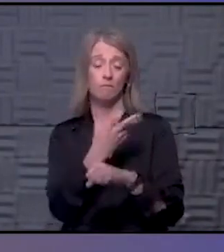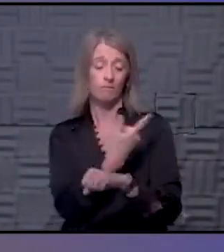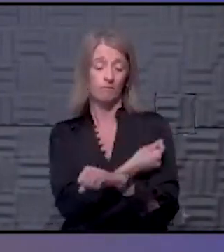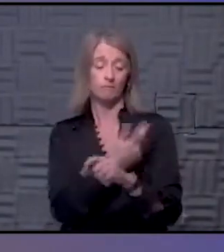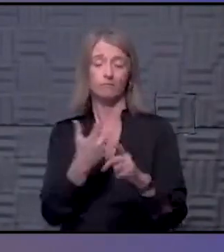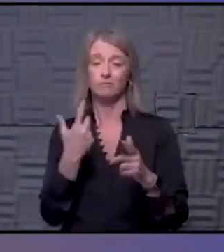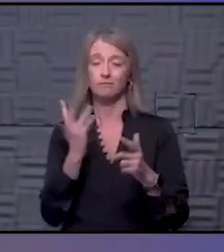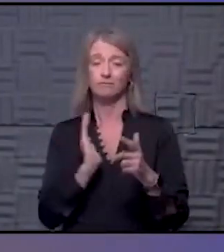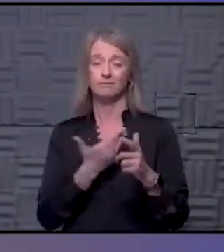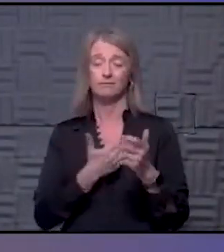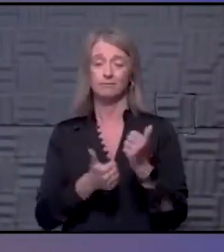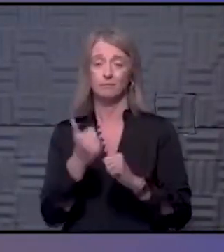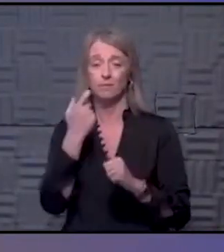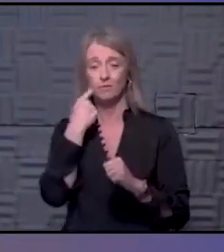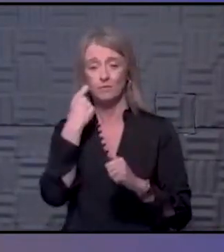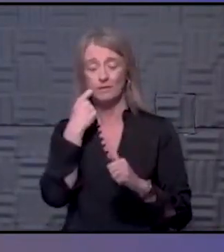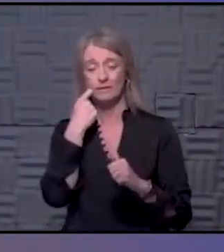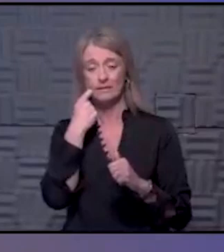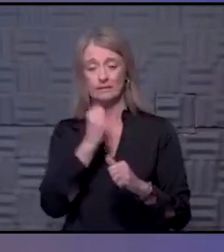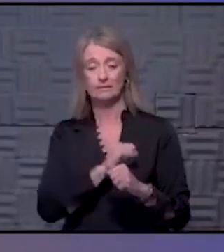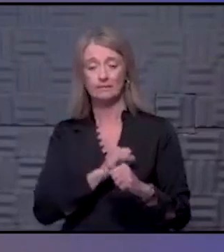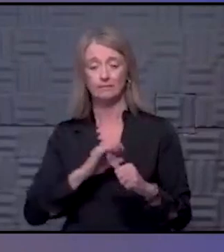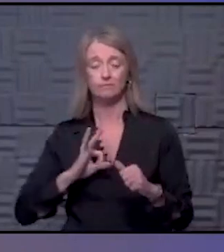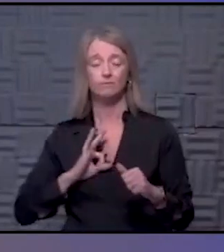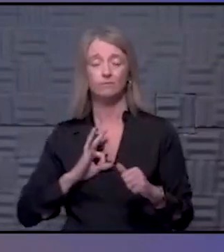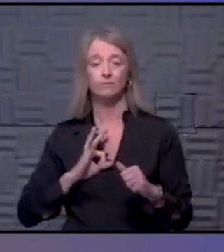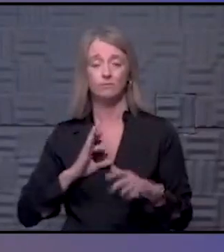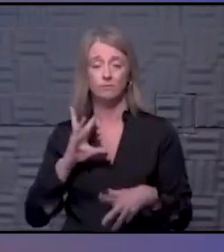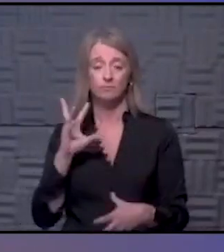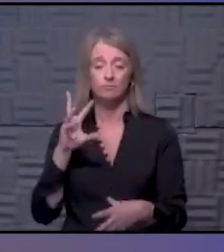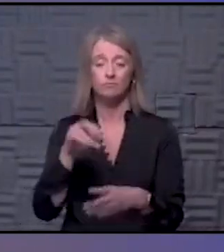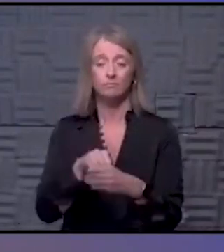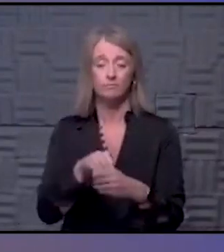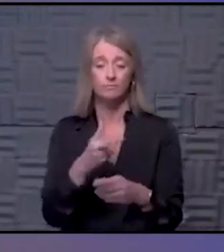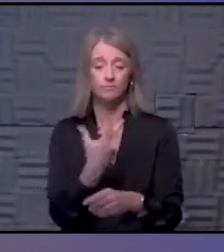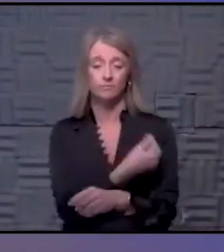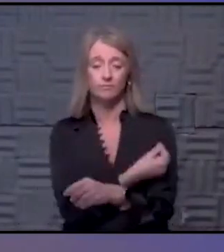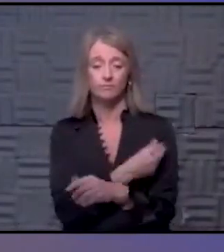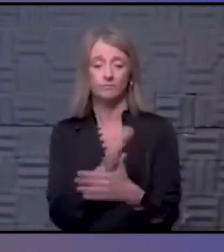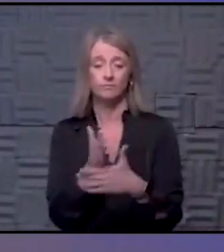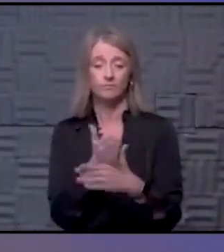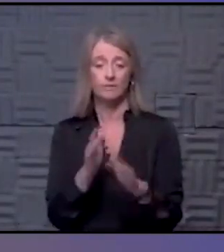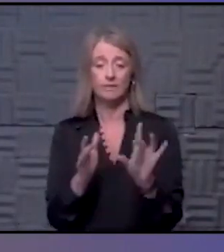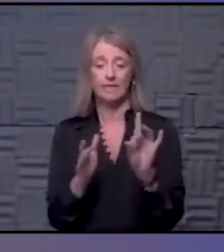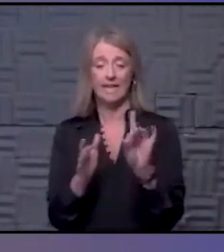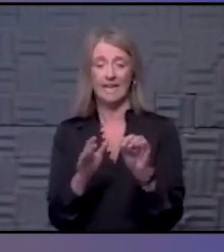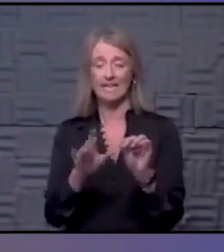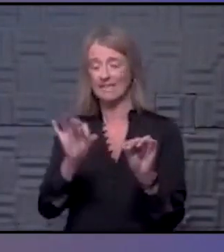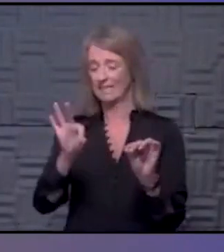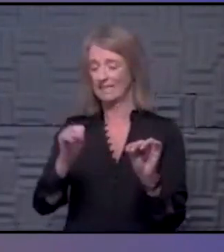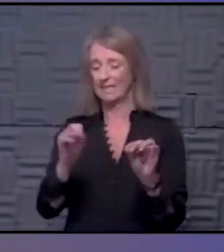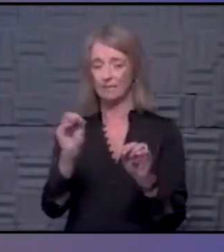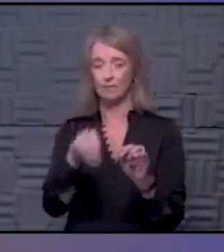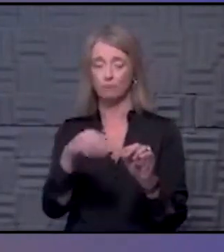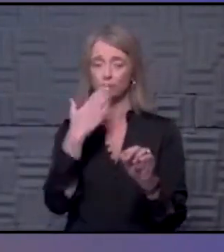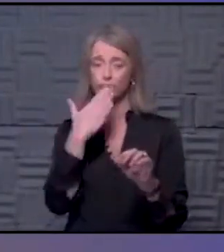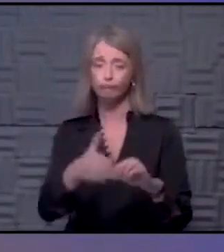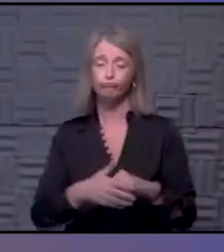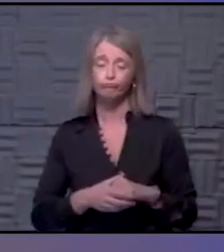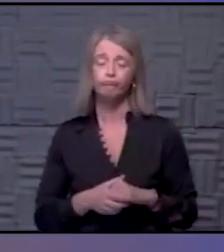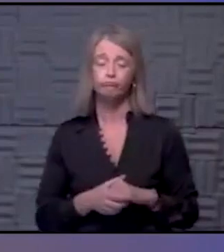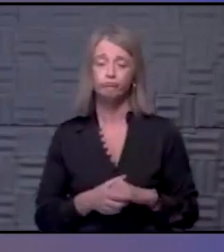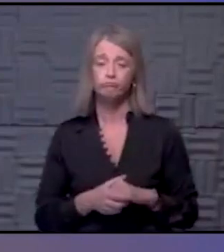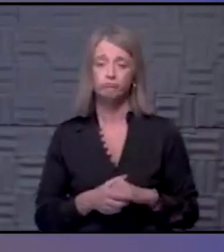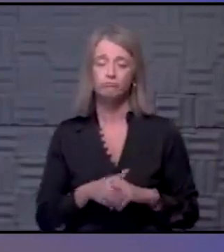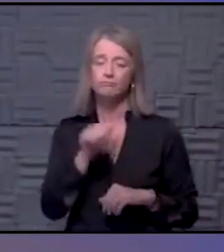I believe our most recent volumes of employees participation in the vaccine is between 80 and 90%. So it's pretty good,